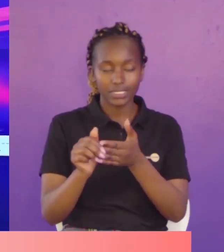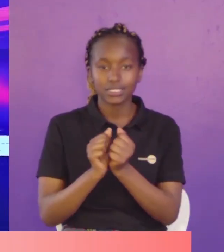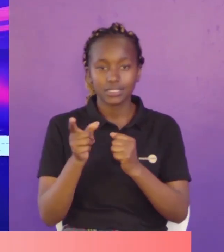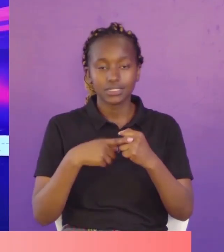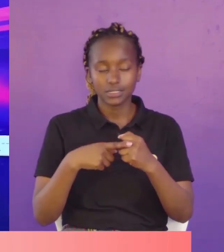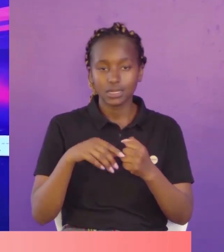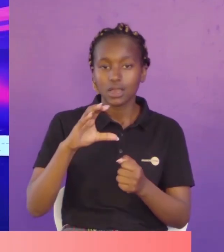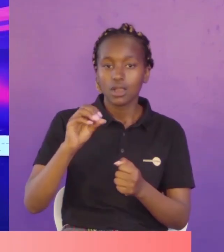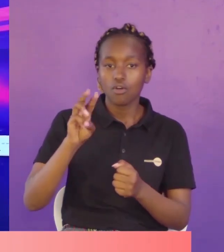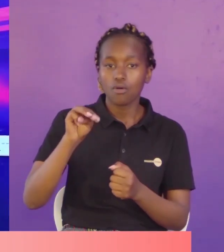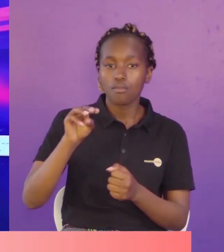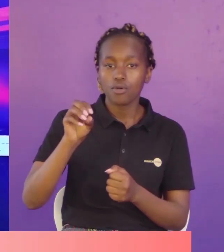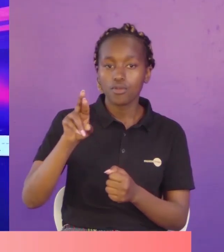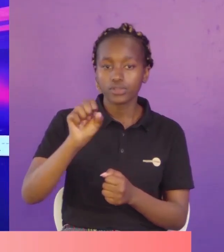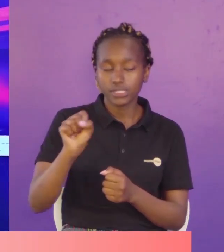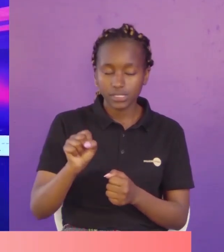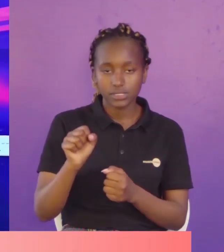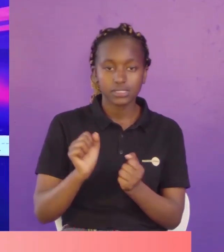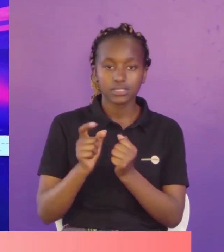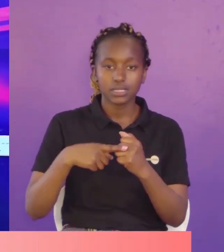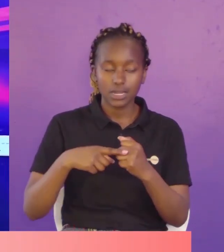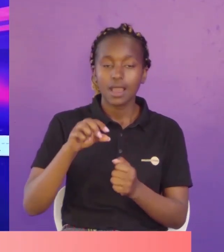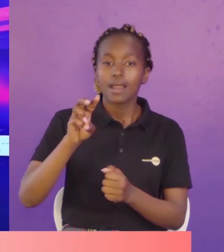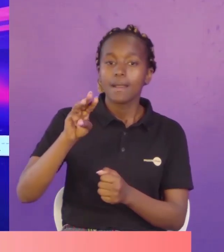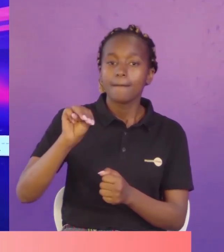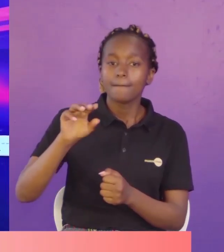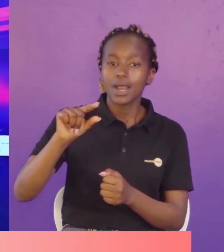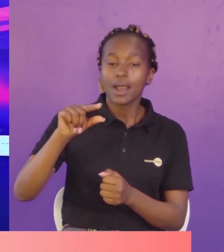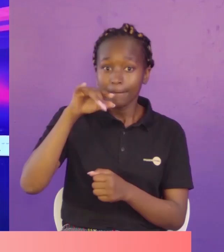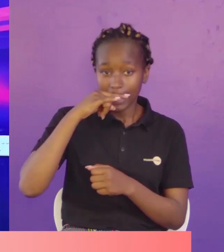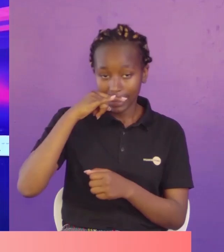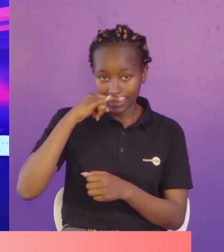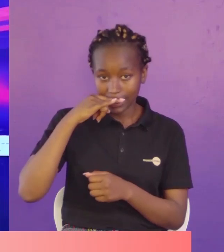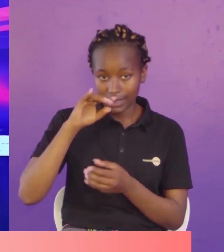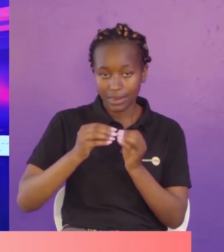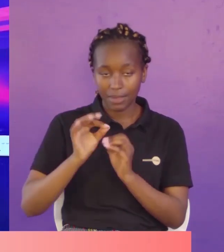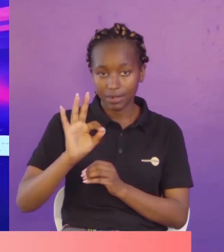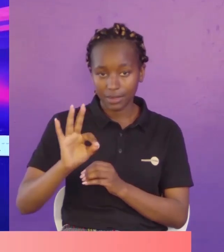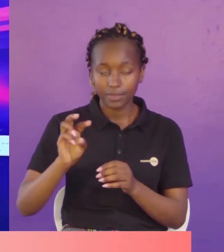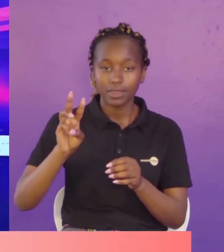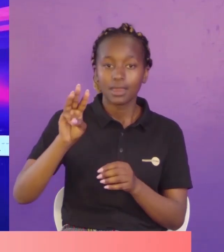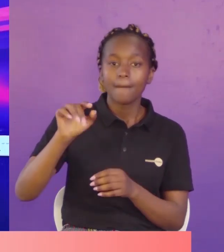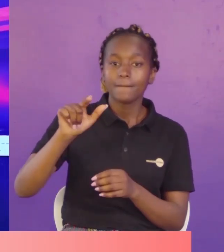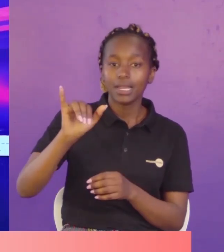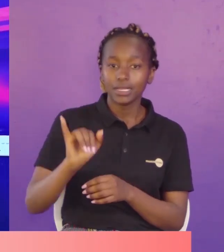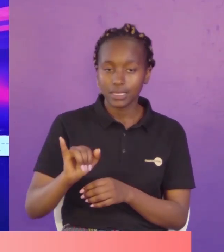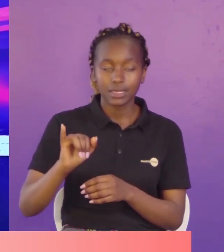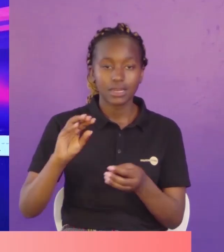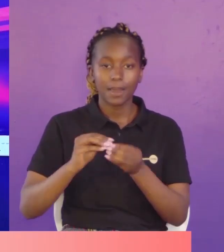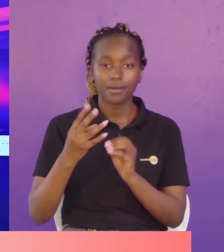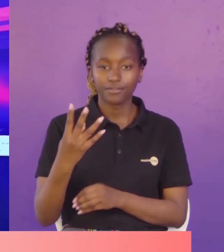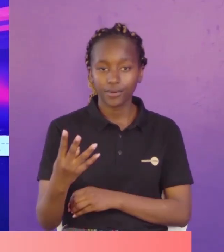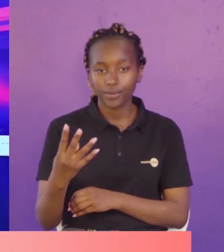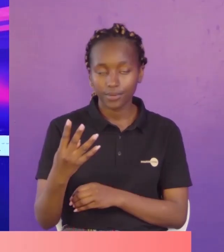Comoros 15 points. Madagascar are third with 13 points. Mali are fourth with